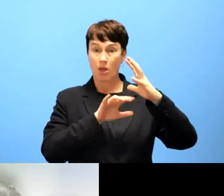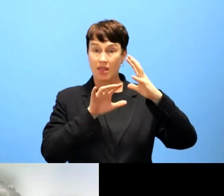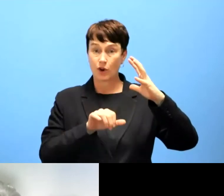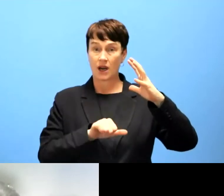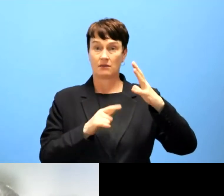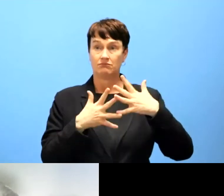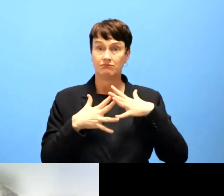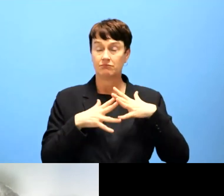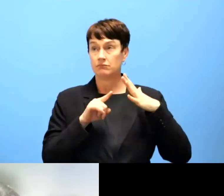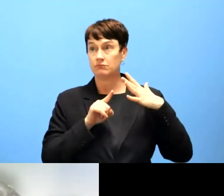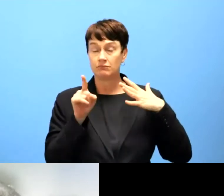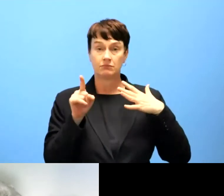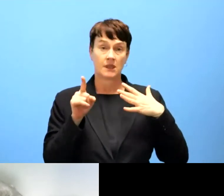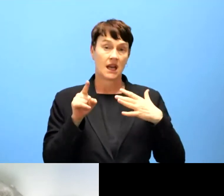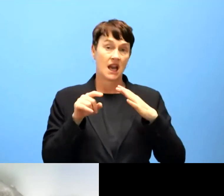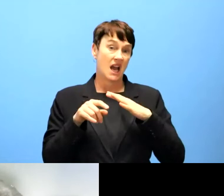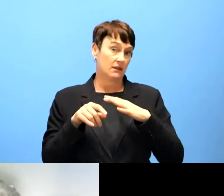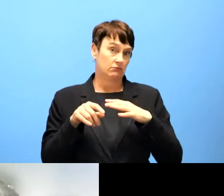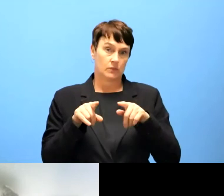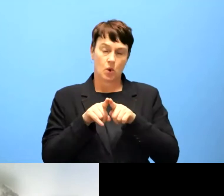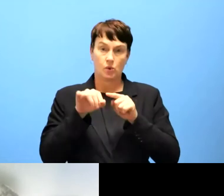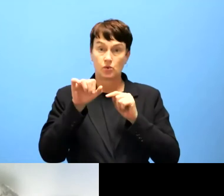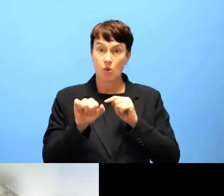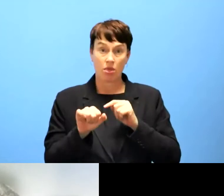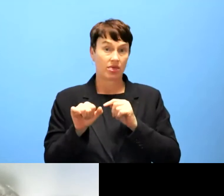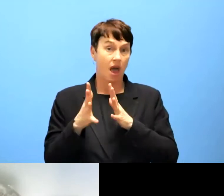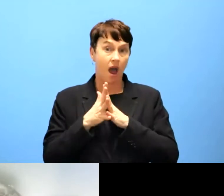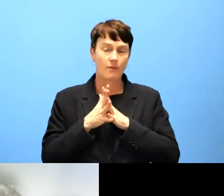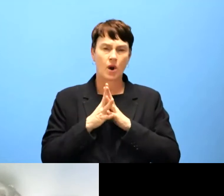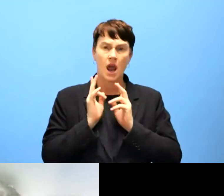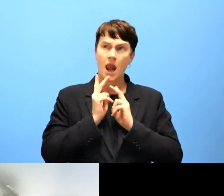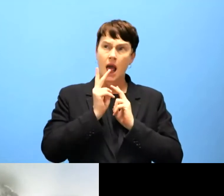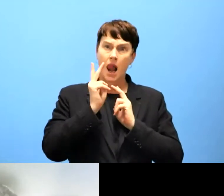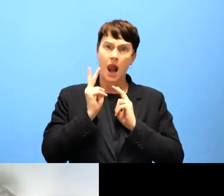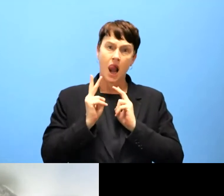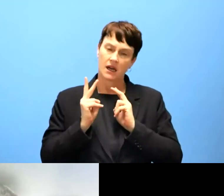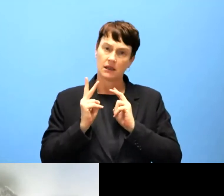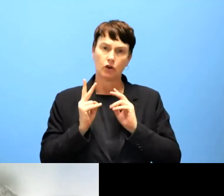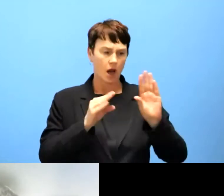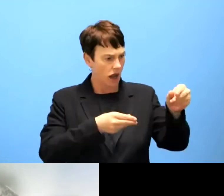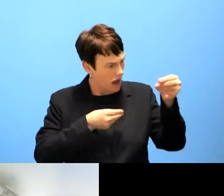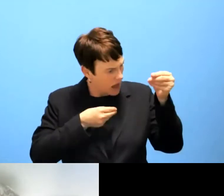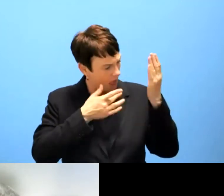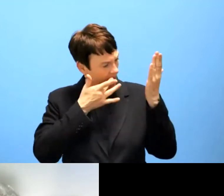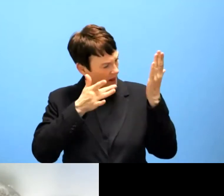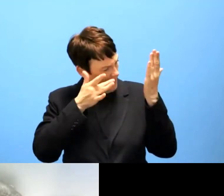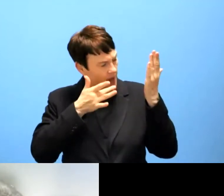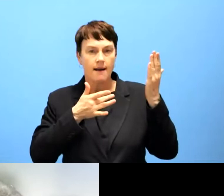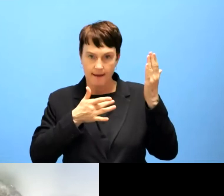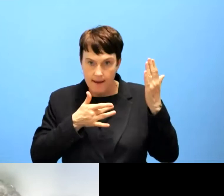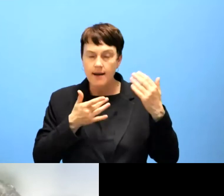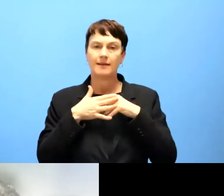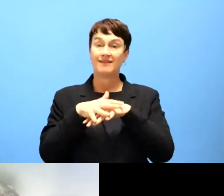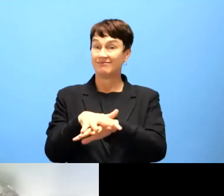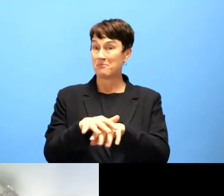South America, India, and so on, take over our document, and the explanations should be in a way